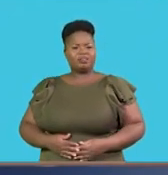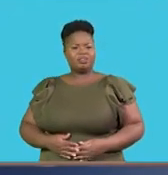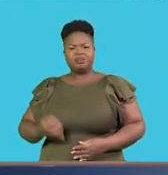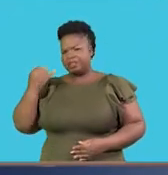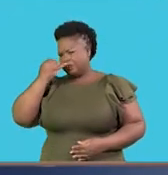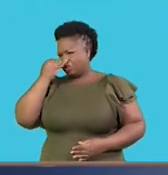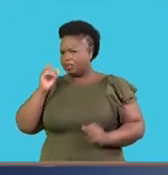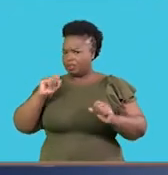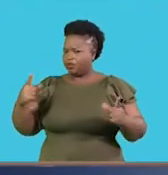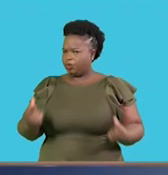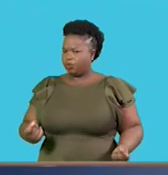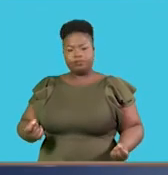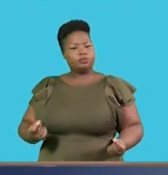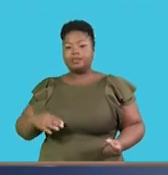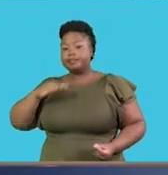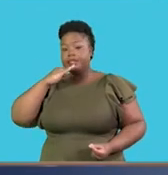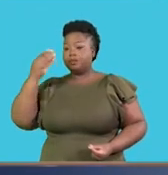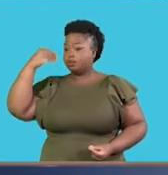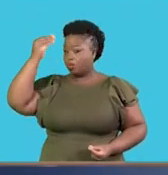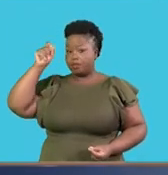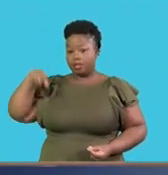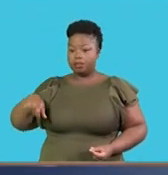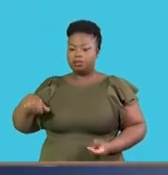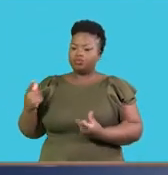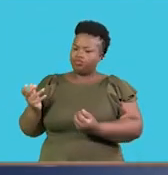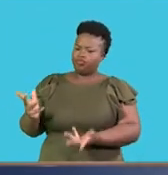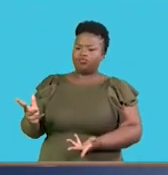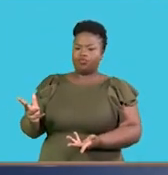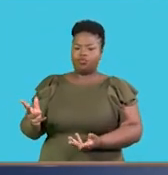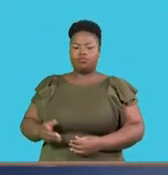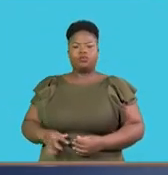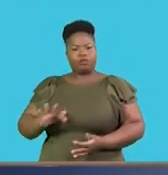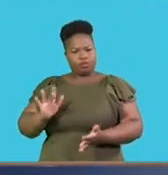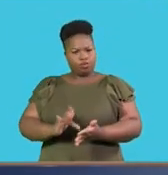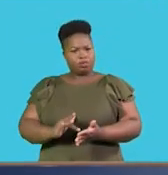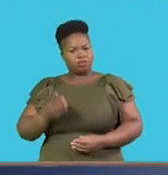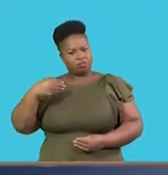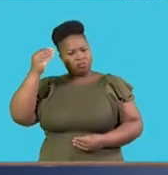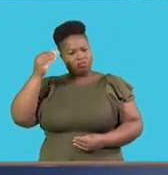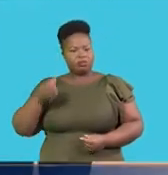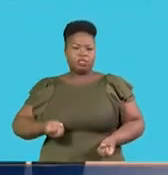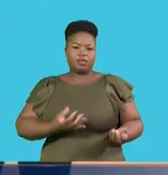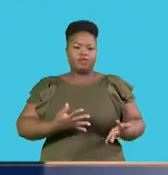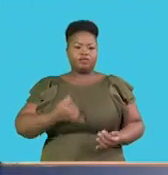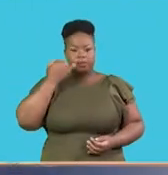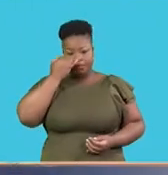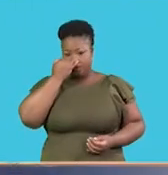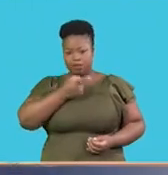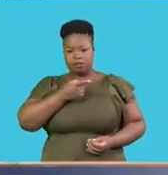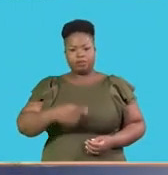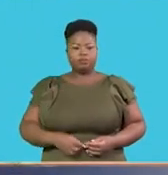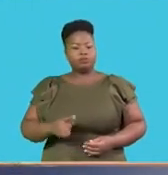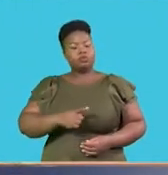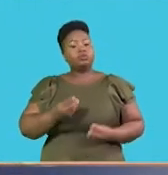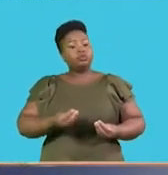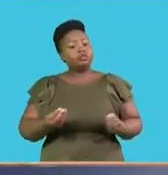drugs, which means someone in my age or older, someone in the position of a supply. Ana bana bana ba